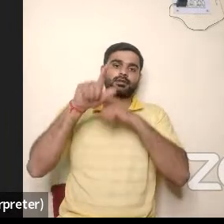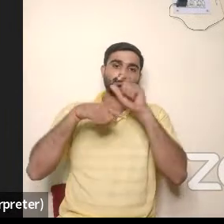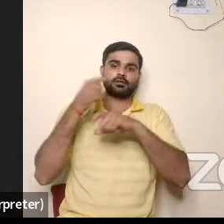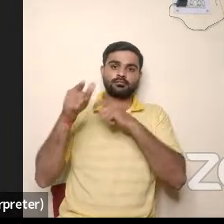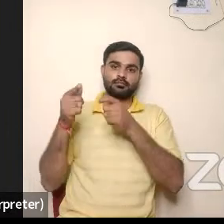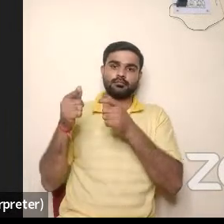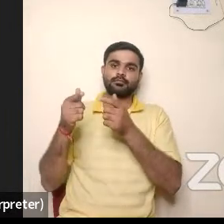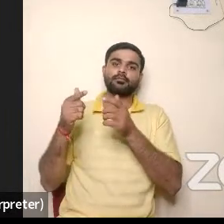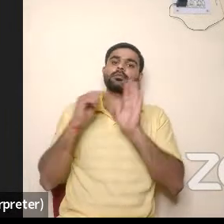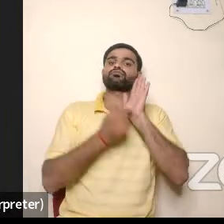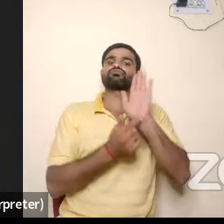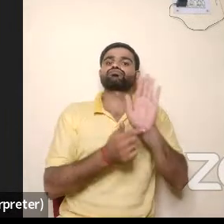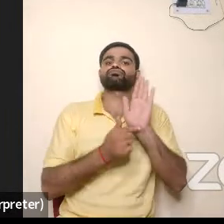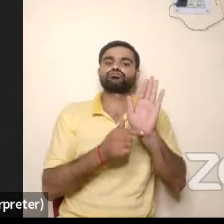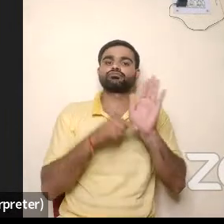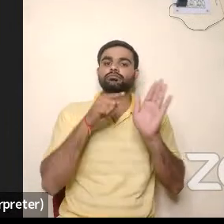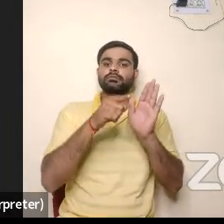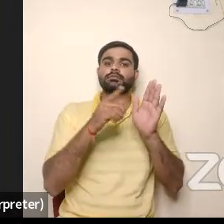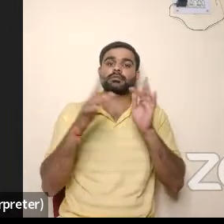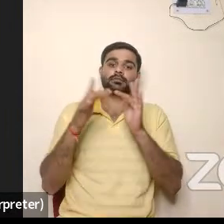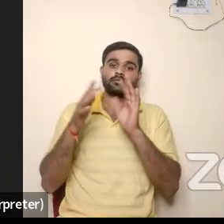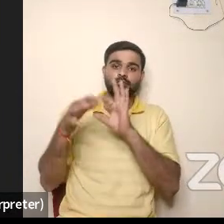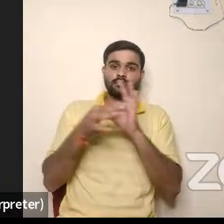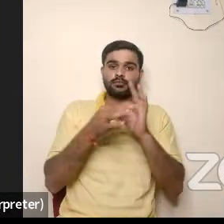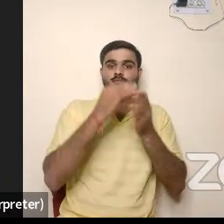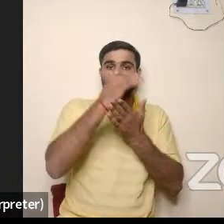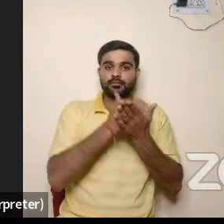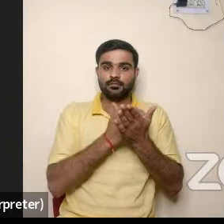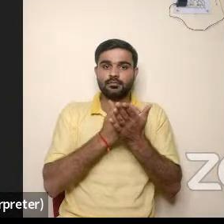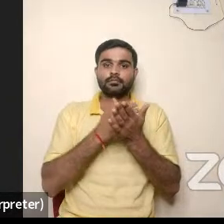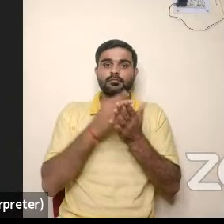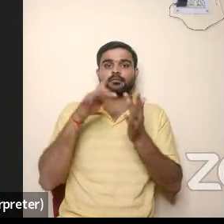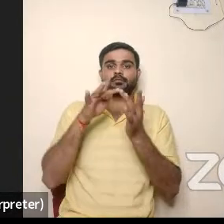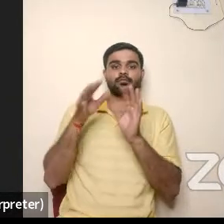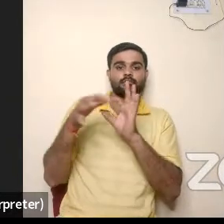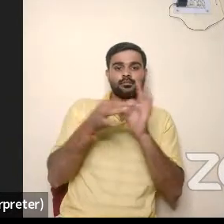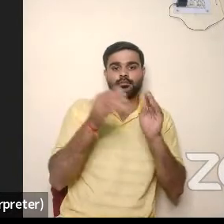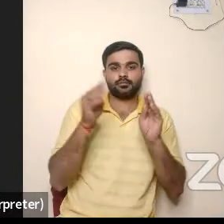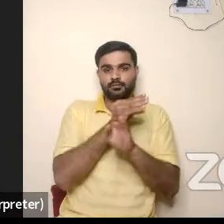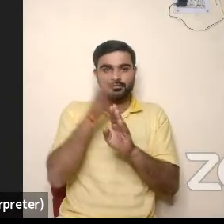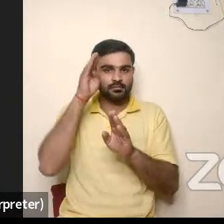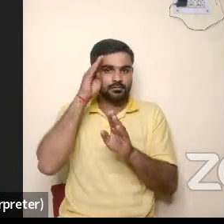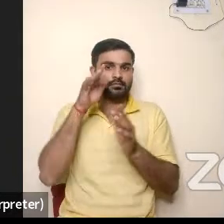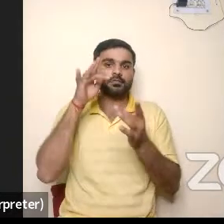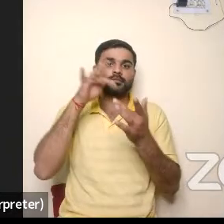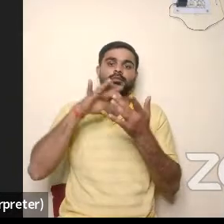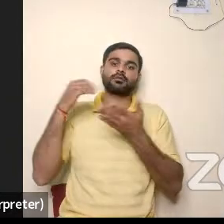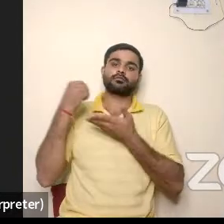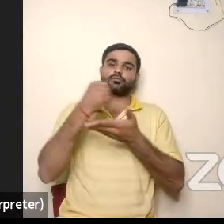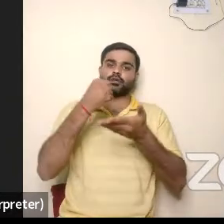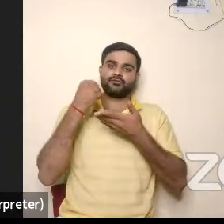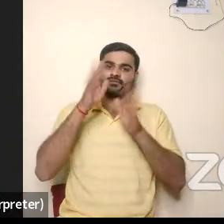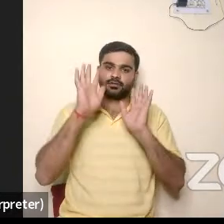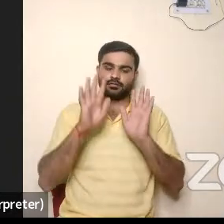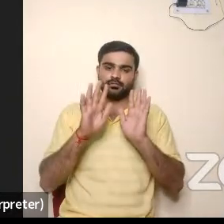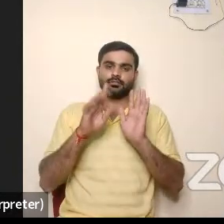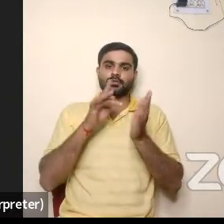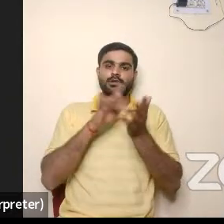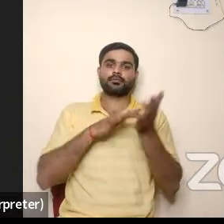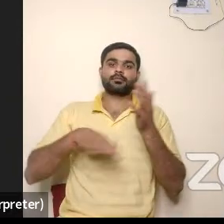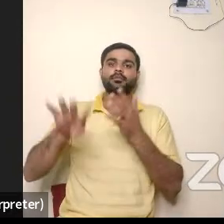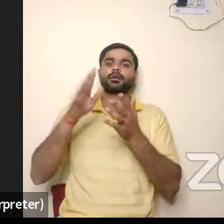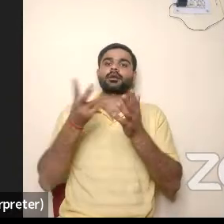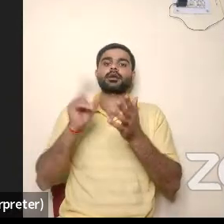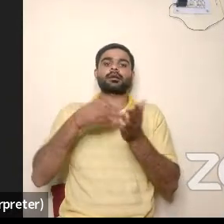their advertisement in between that show or the in between the news. That's the main funding for them, from which they can pay